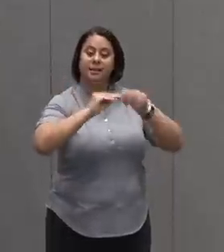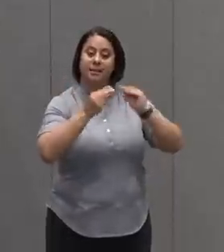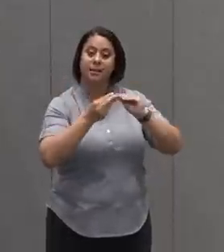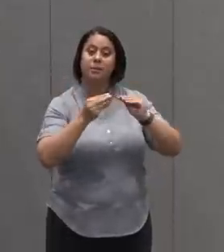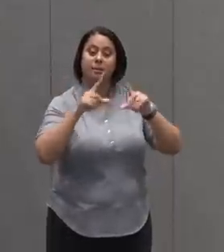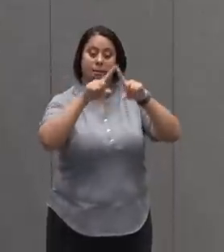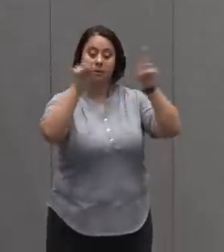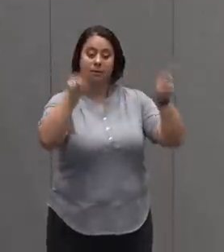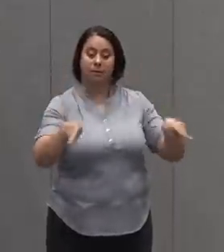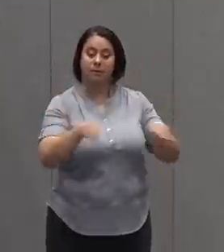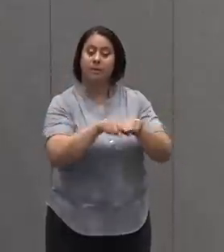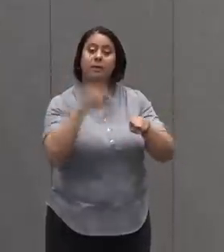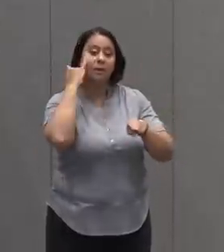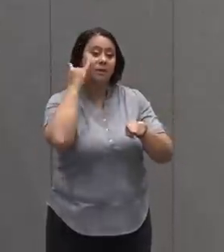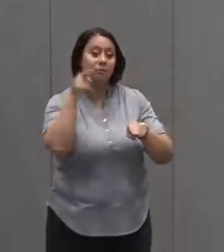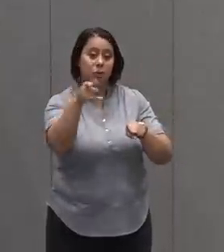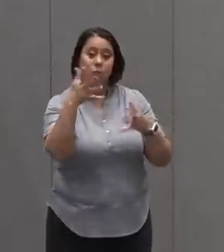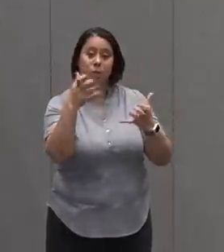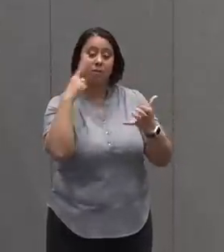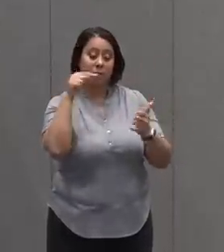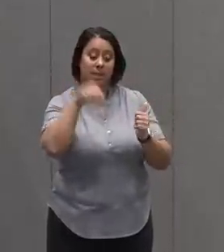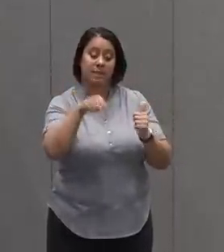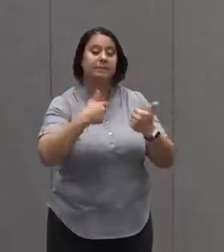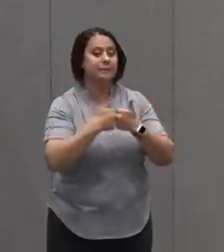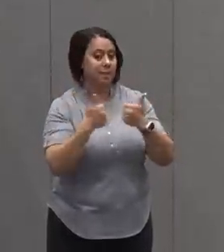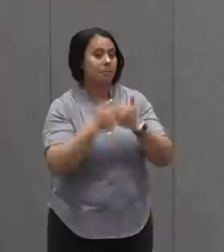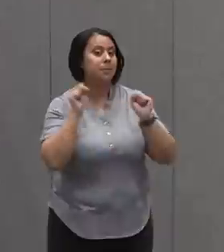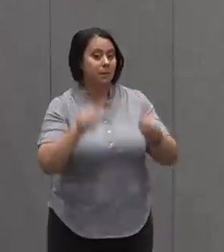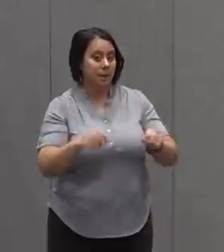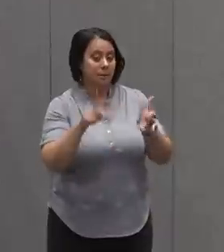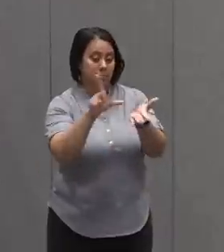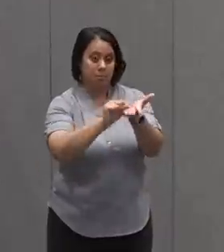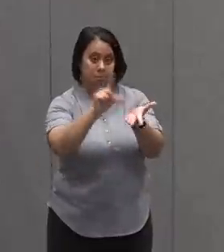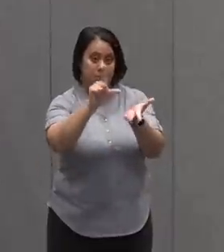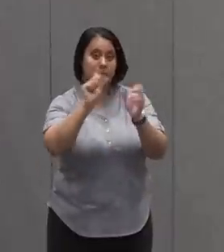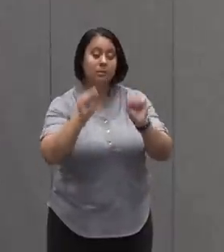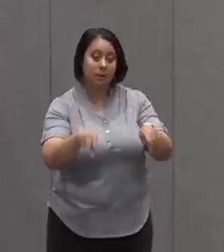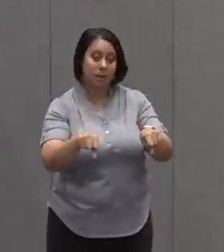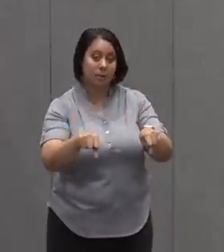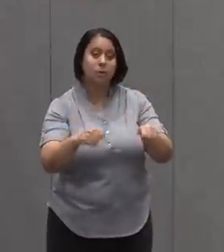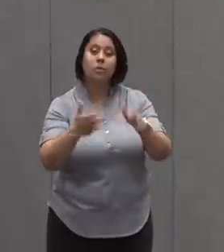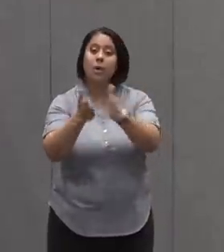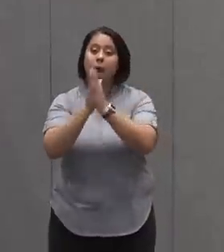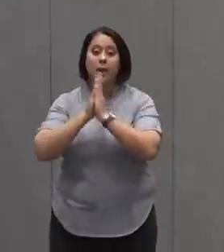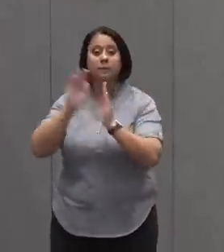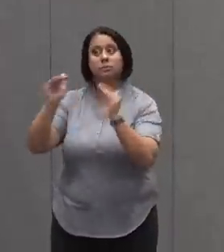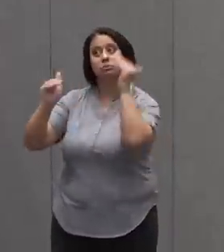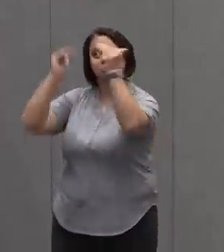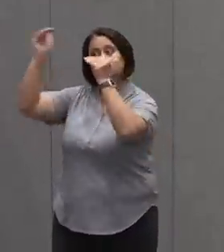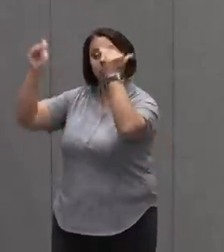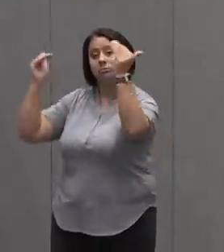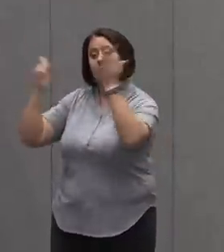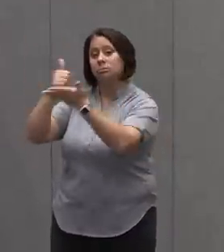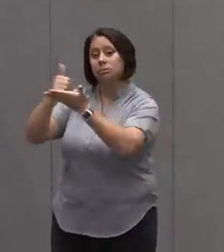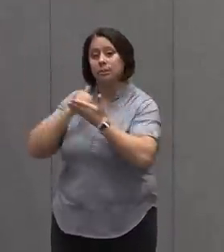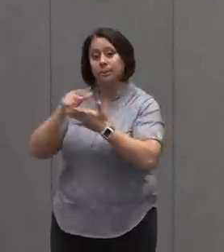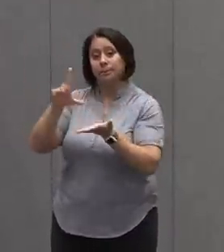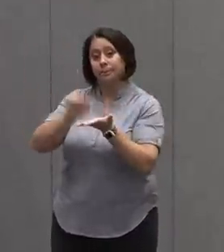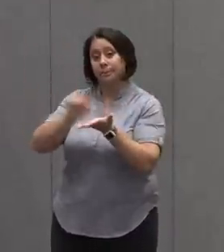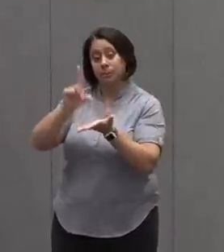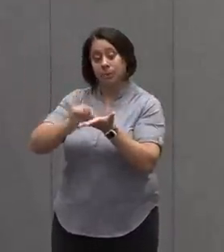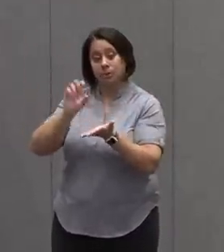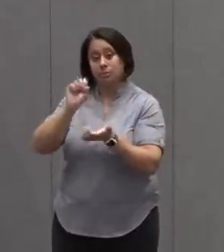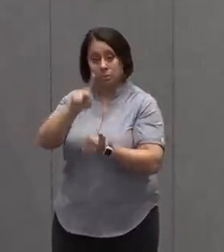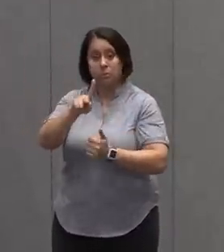need them for this particular game. We would just ask that you get a grown-up to have you print these